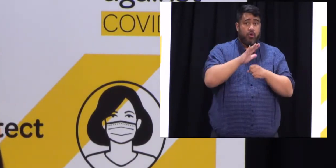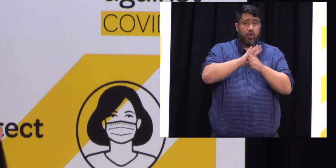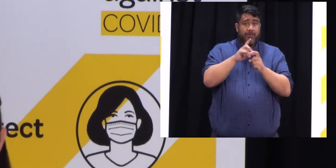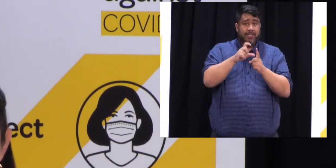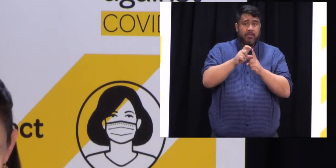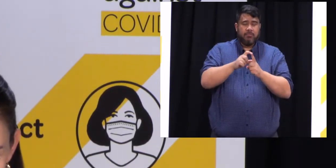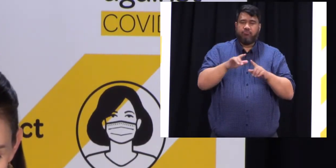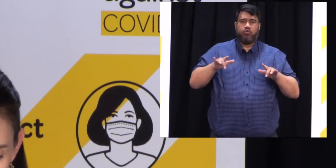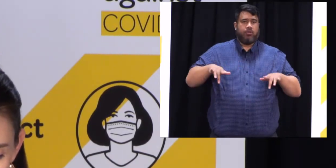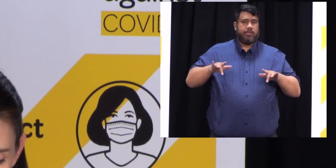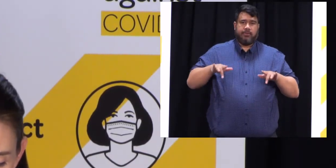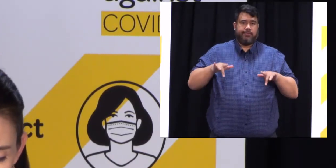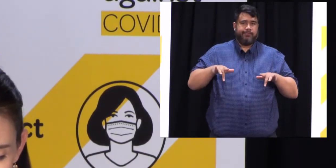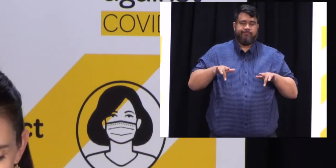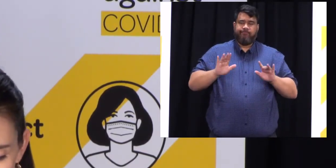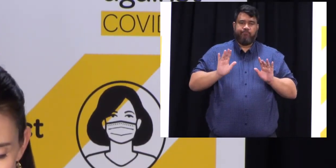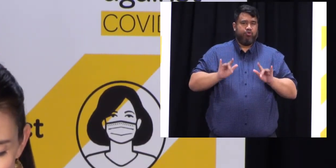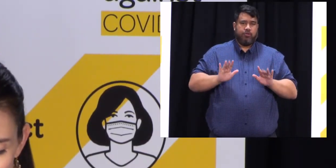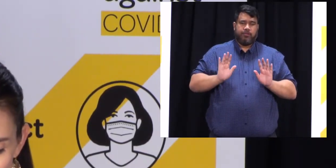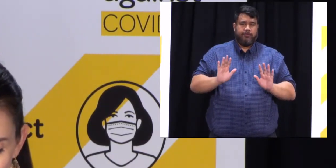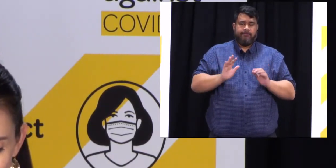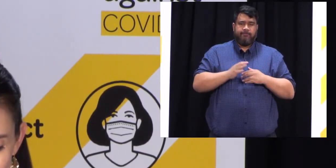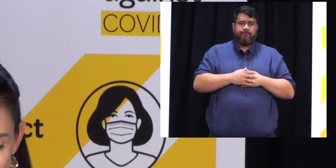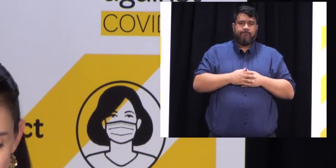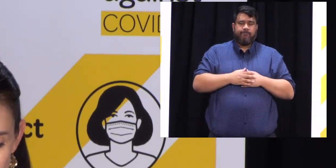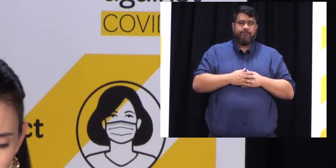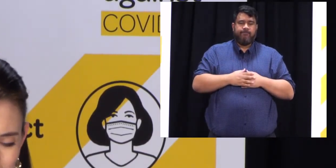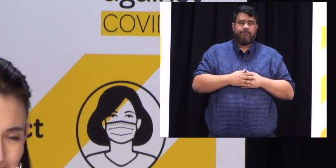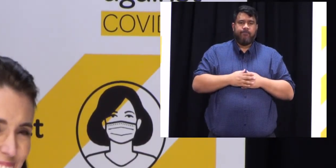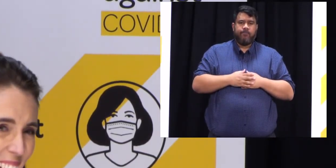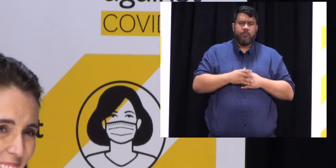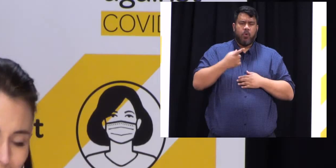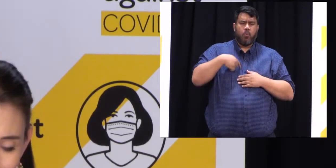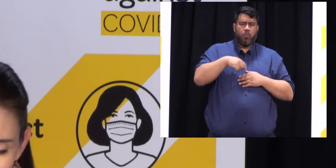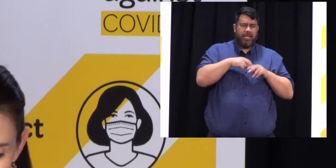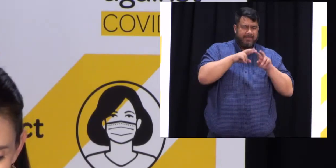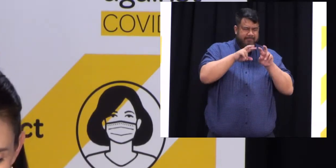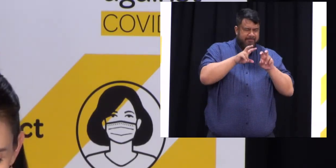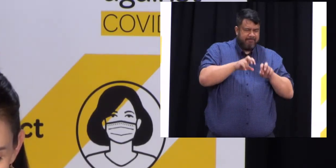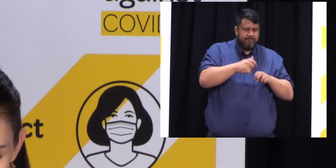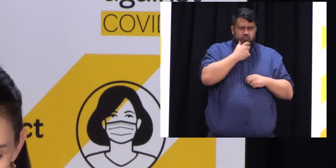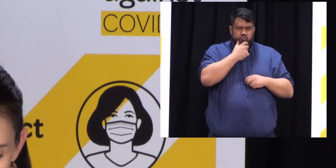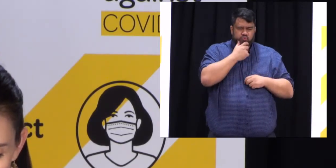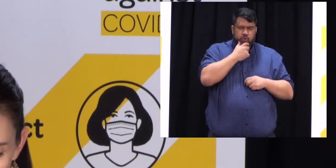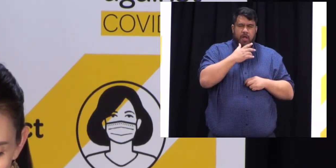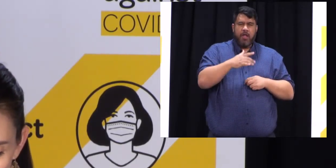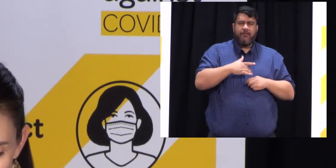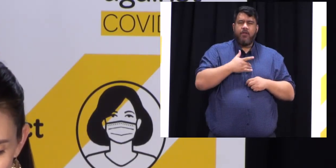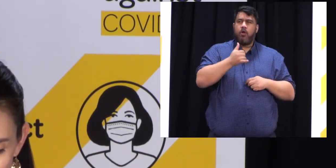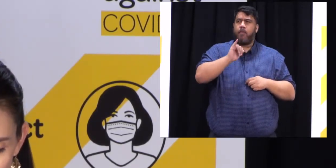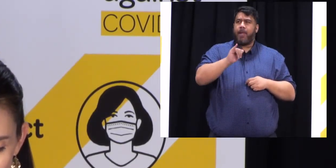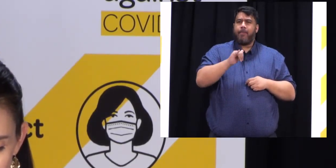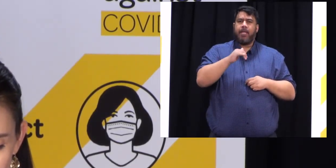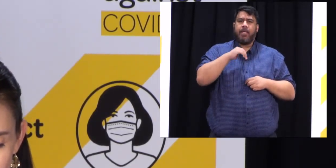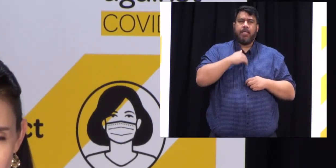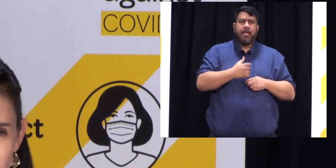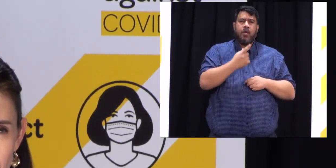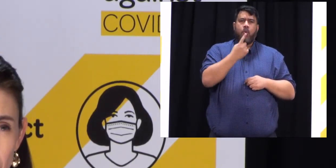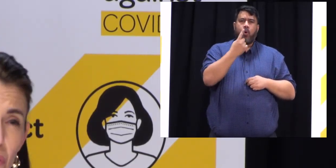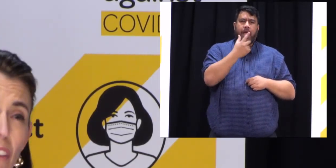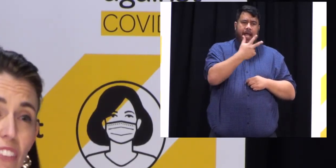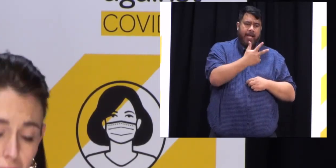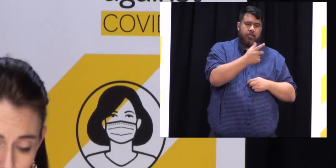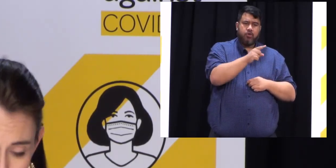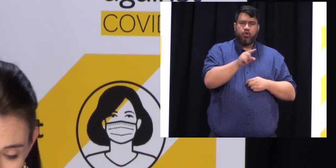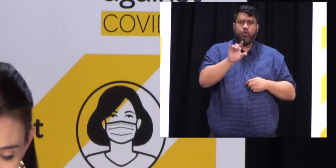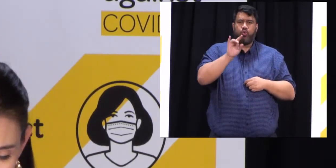You'll recall that we pointed to early modelling suggesting we needed 8 to 10 days before we would hit a peak. We're